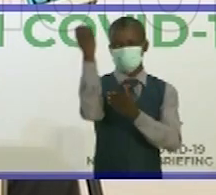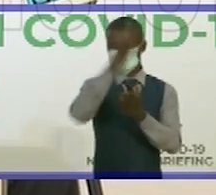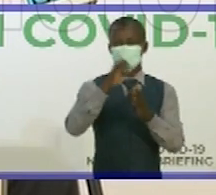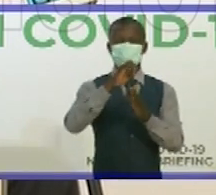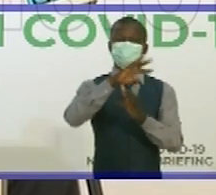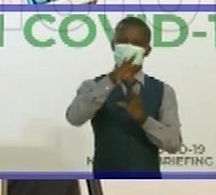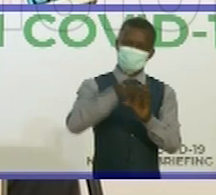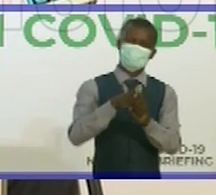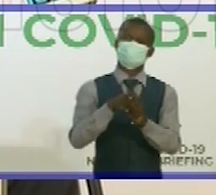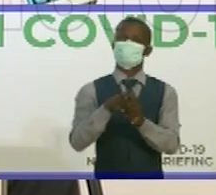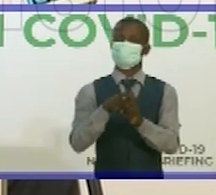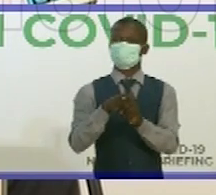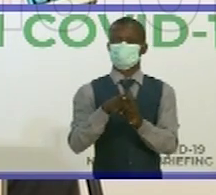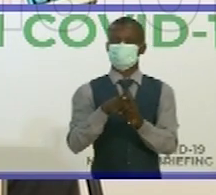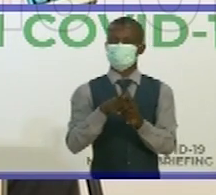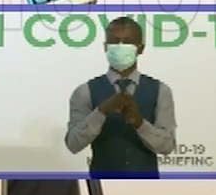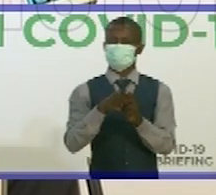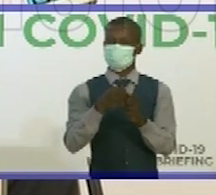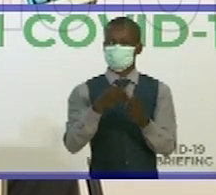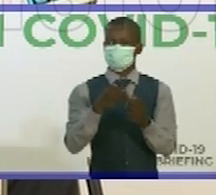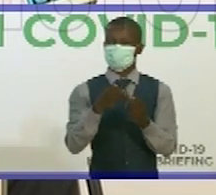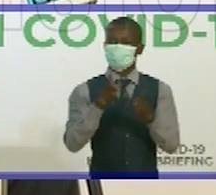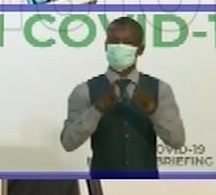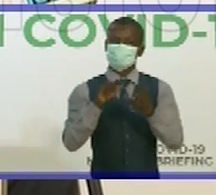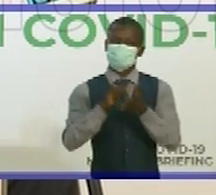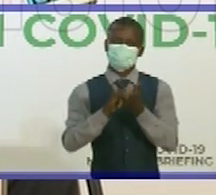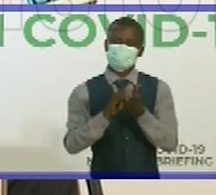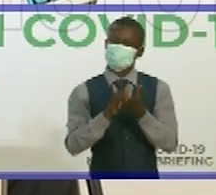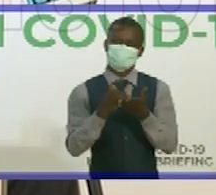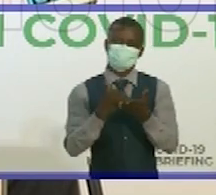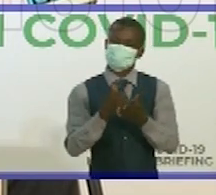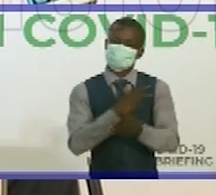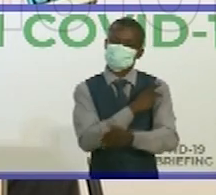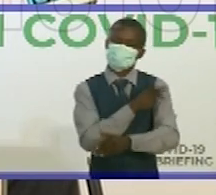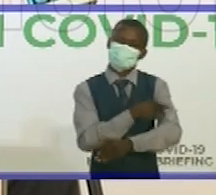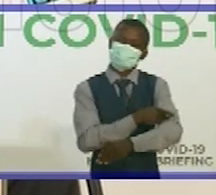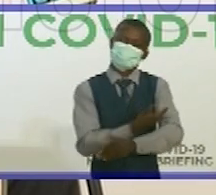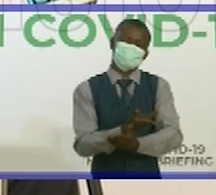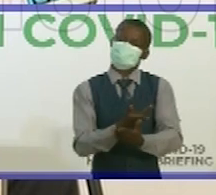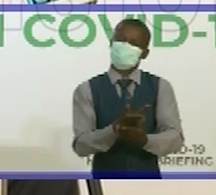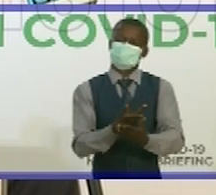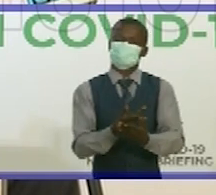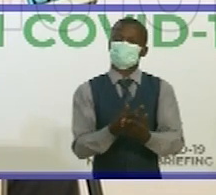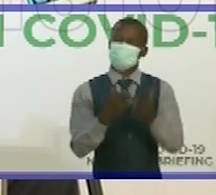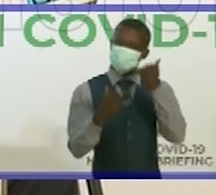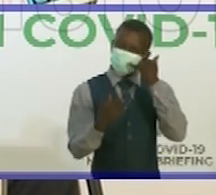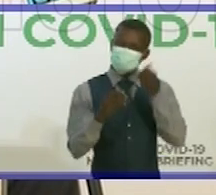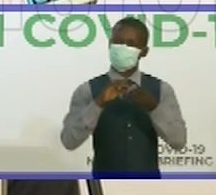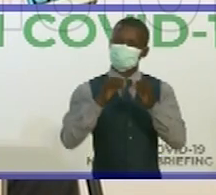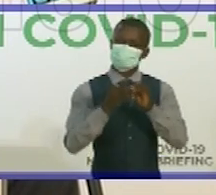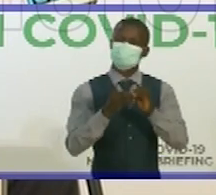including obstetric. Those who can't, who have delivery issues and so on, you can call a number and